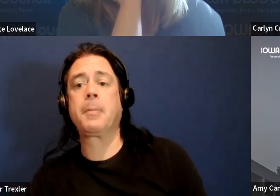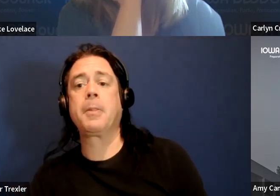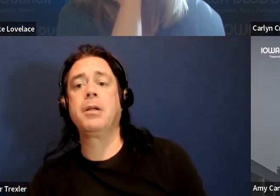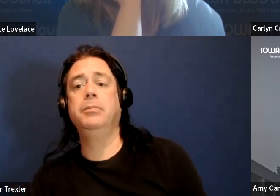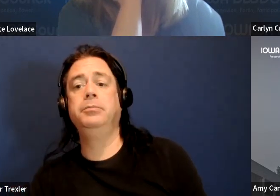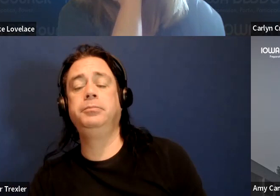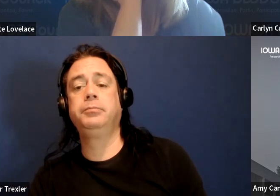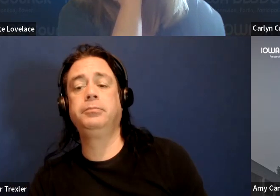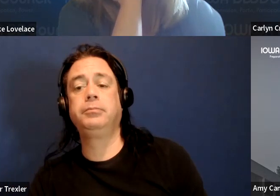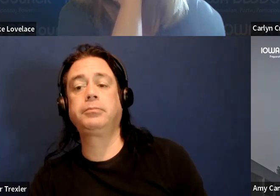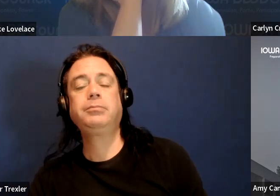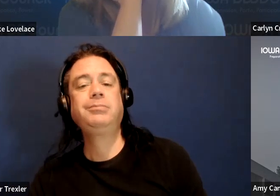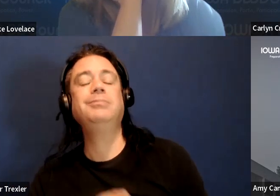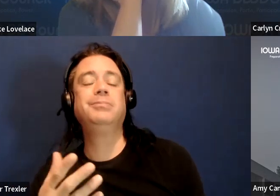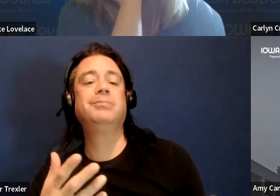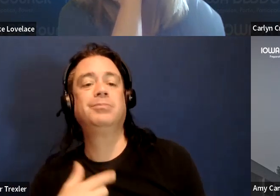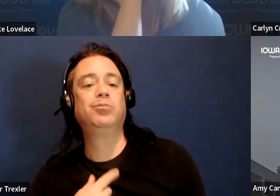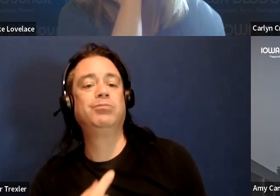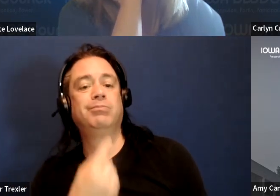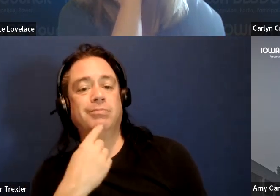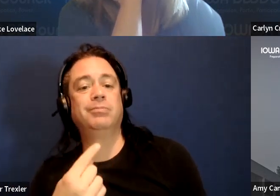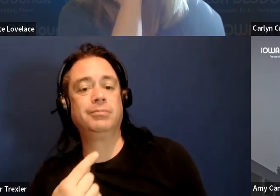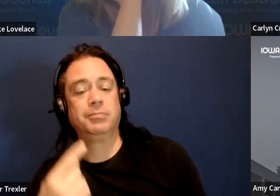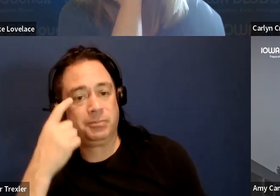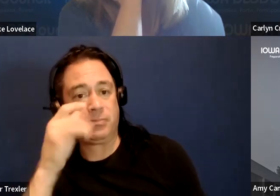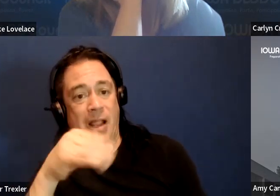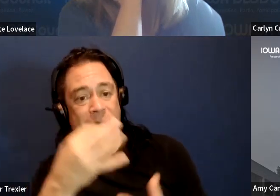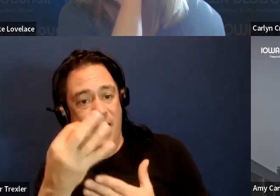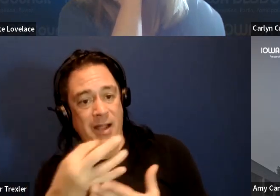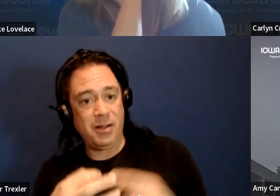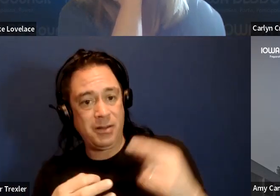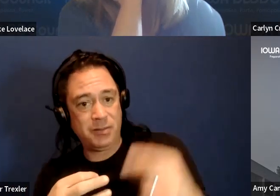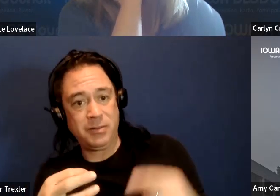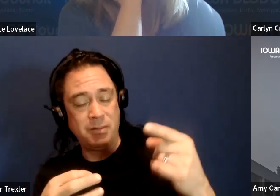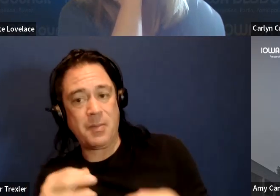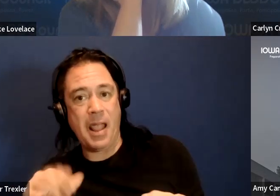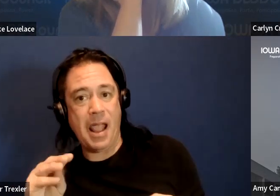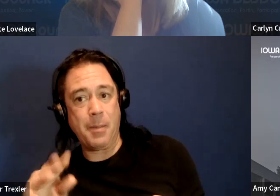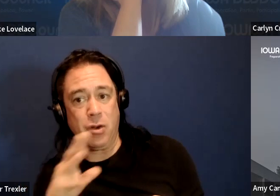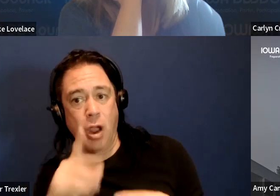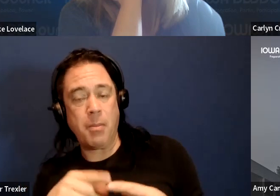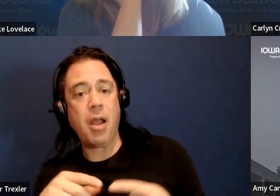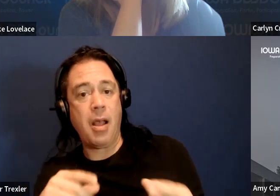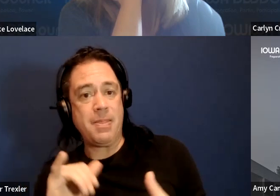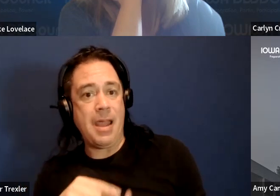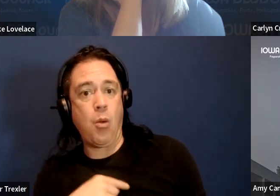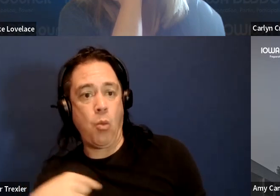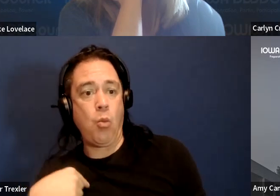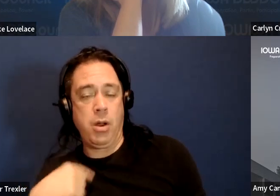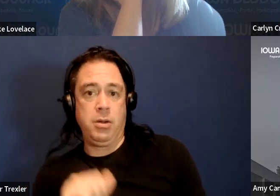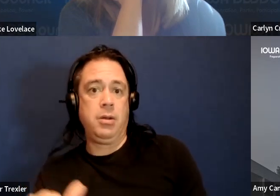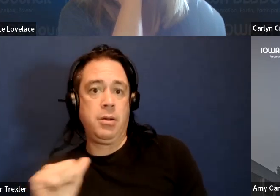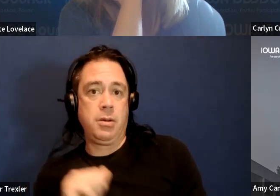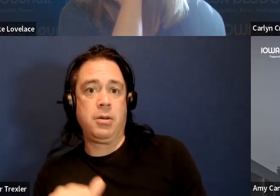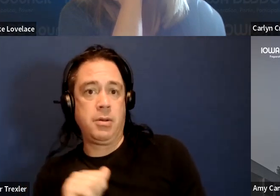Just that, yeah, we were disappointed because these failures, so to speak, that Amy mentioned were ones that we have been working on